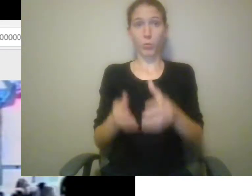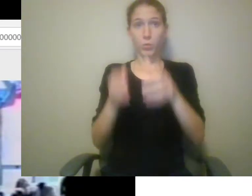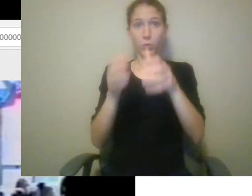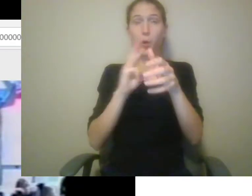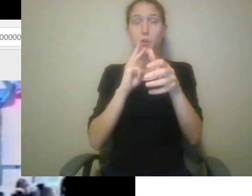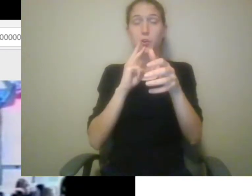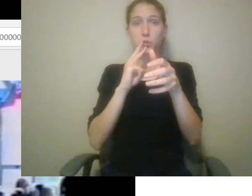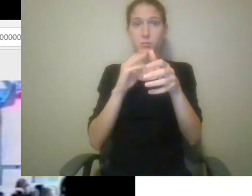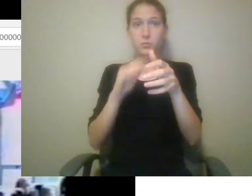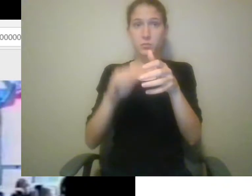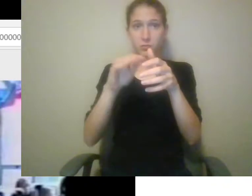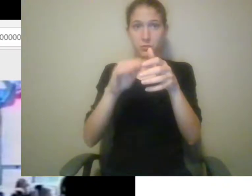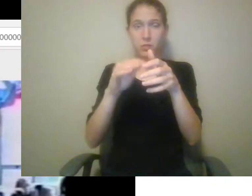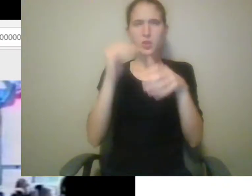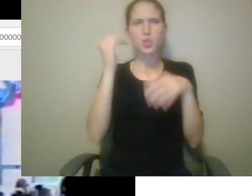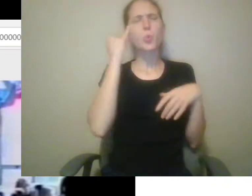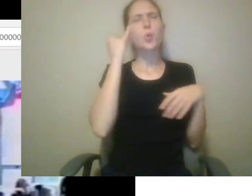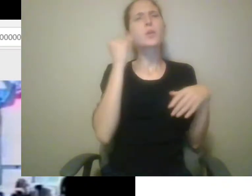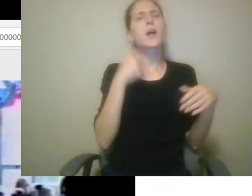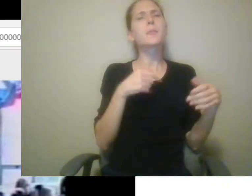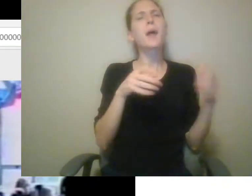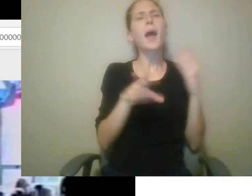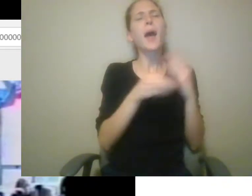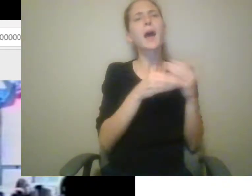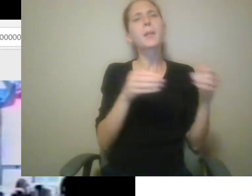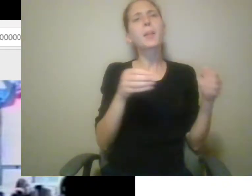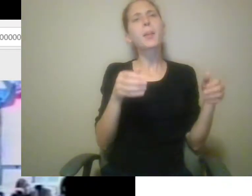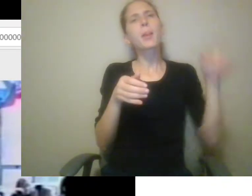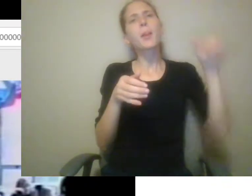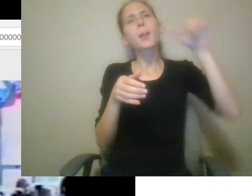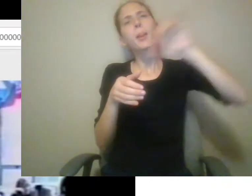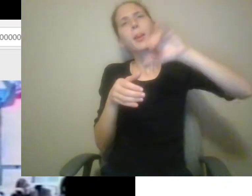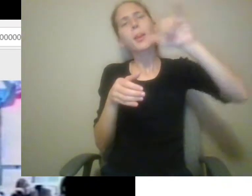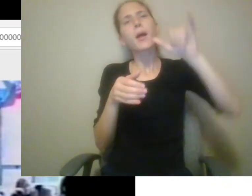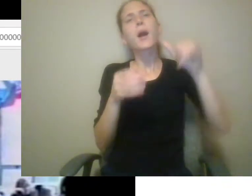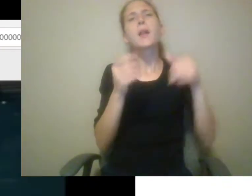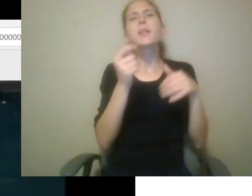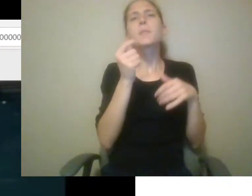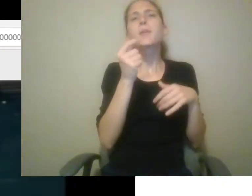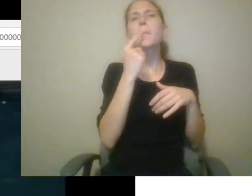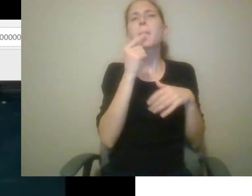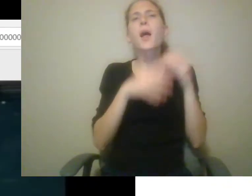water if I was to add a drop of his blood to it?